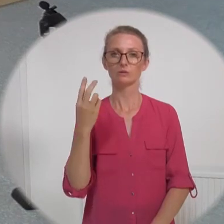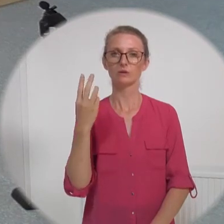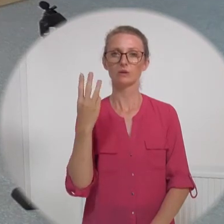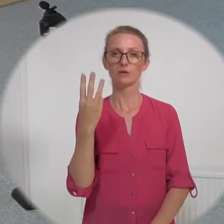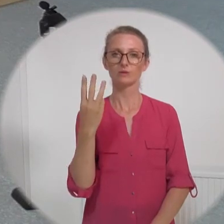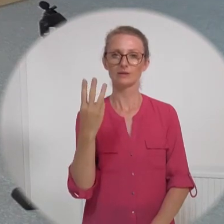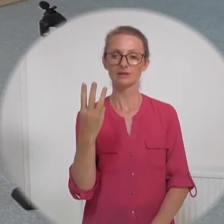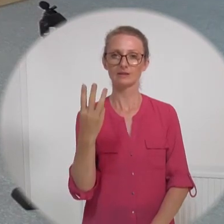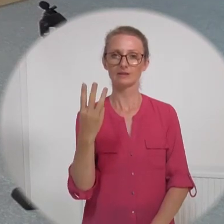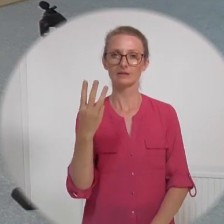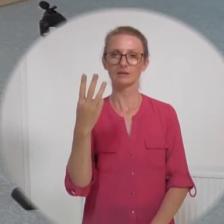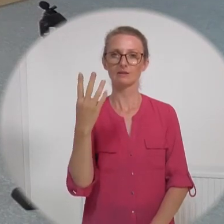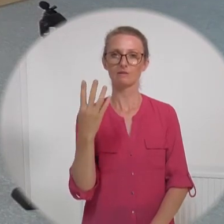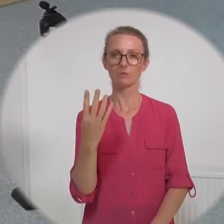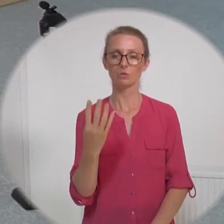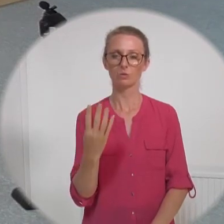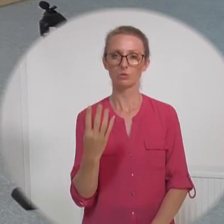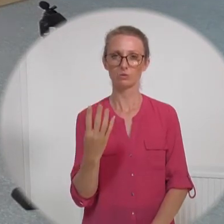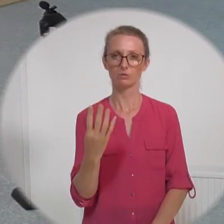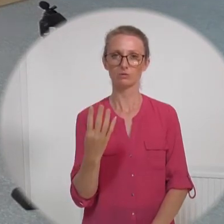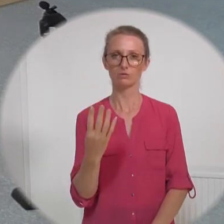3, 4.